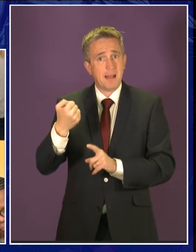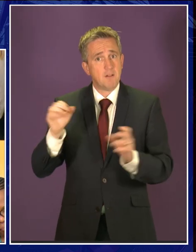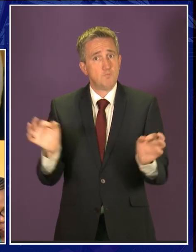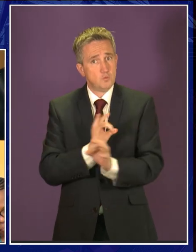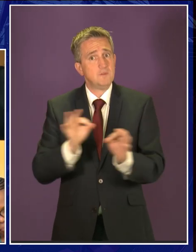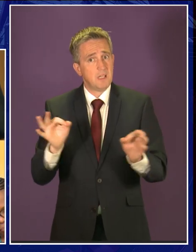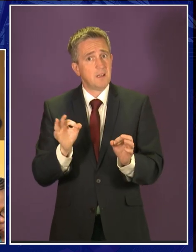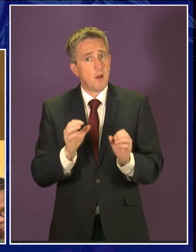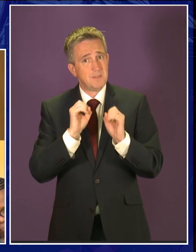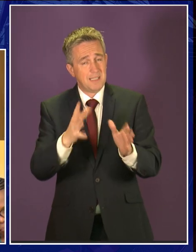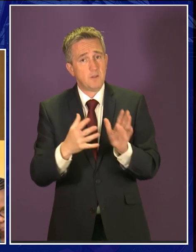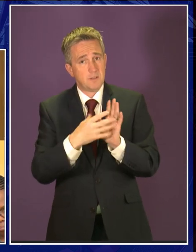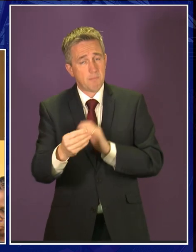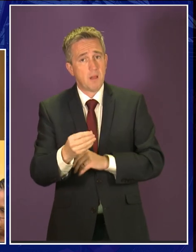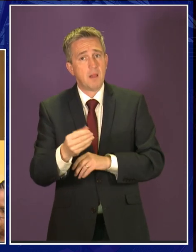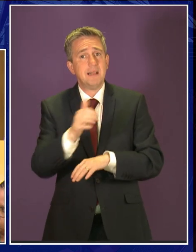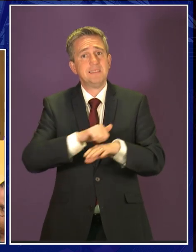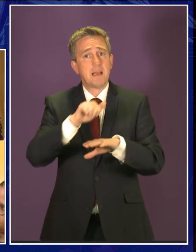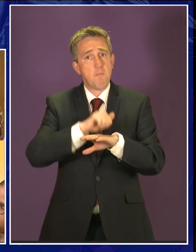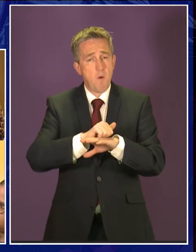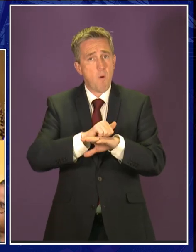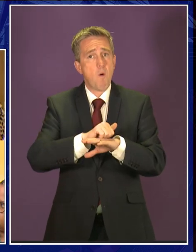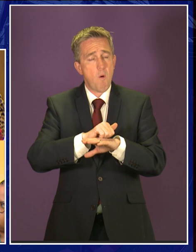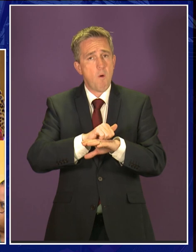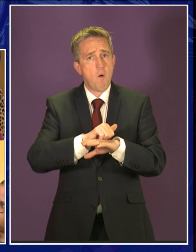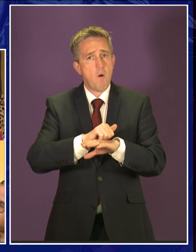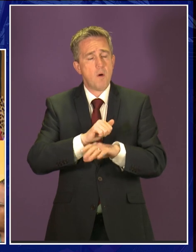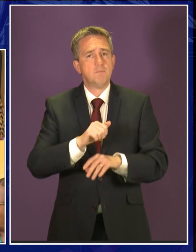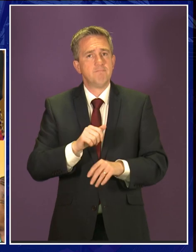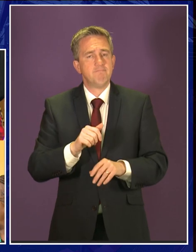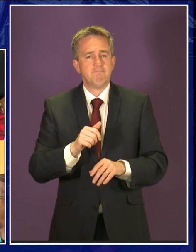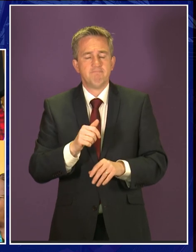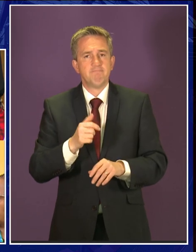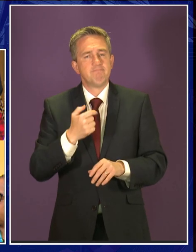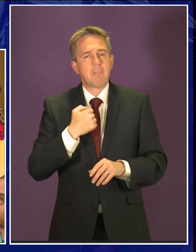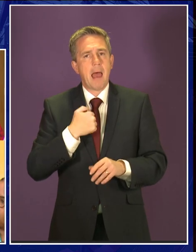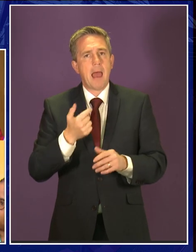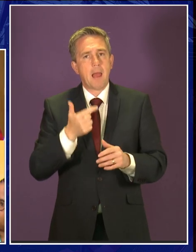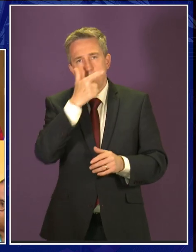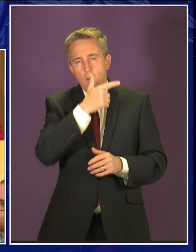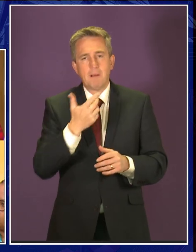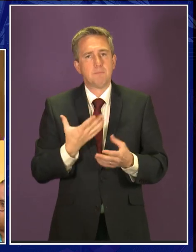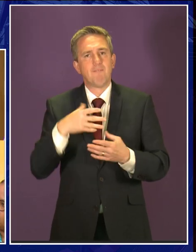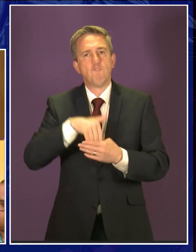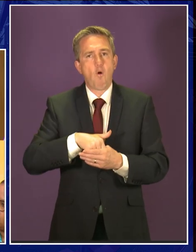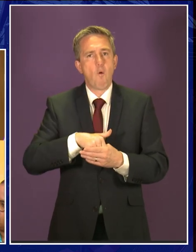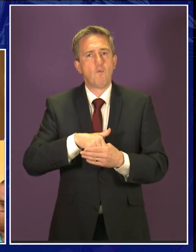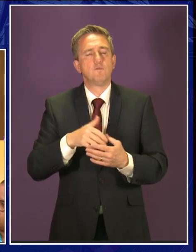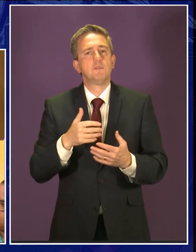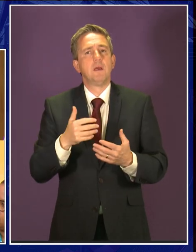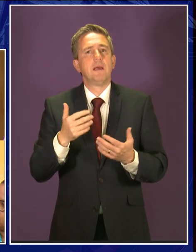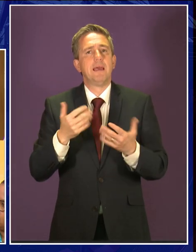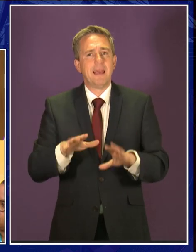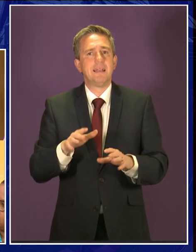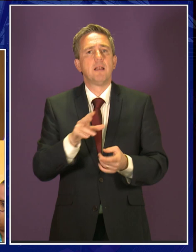eyes. In Singapore, one of the most meaningful work that I've had the opportunity to do was to perform as